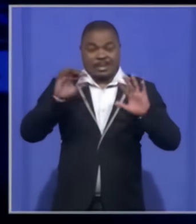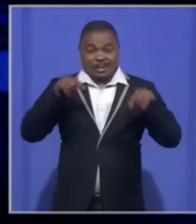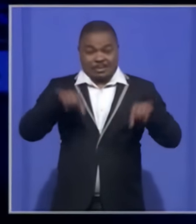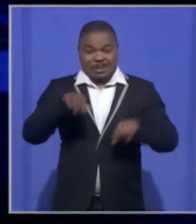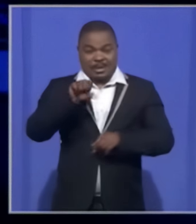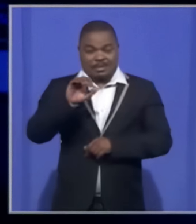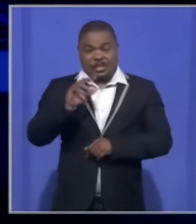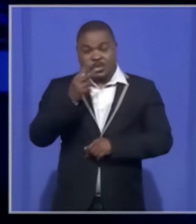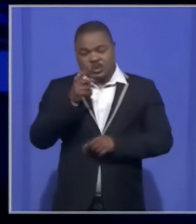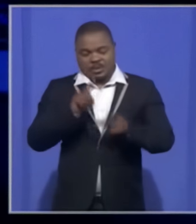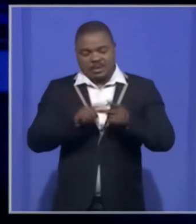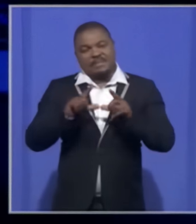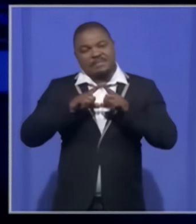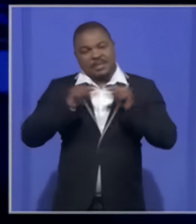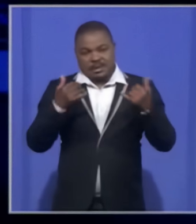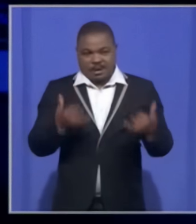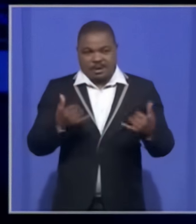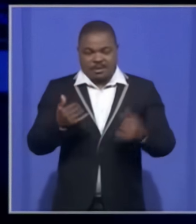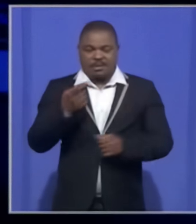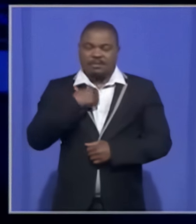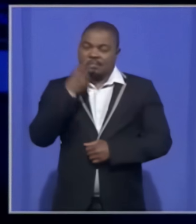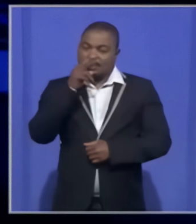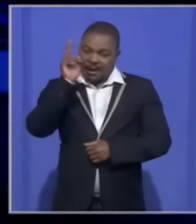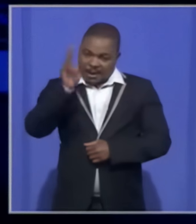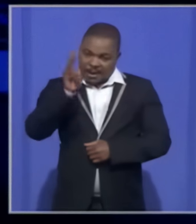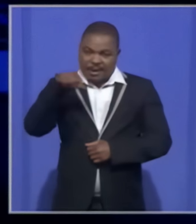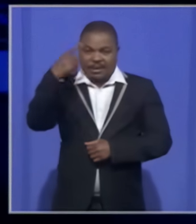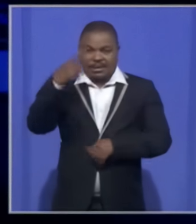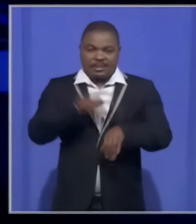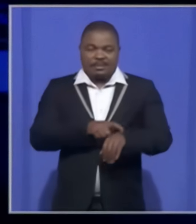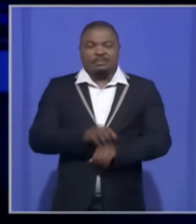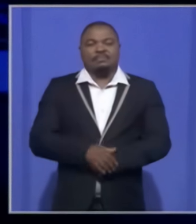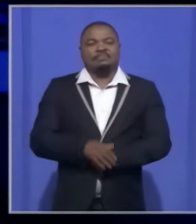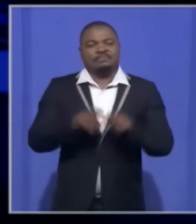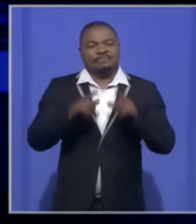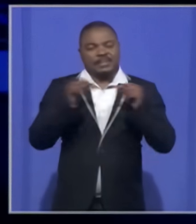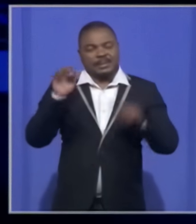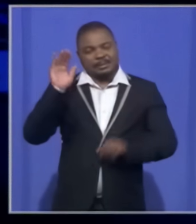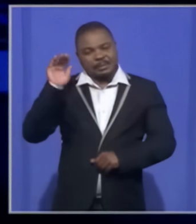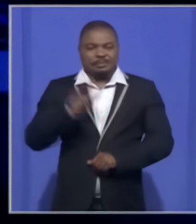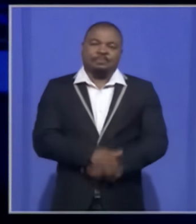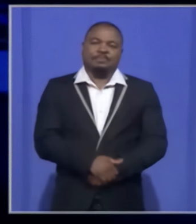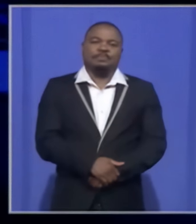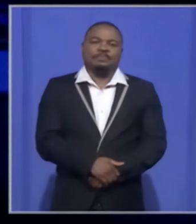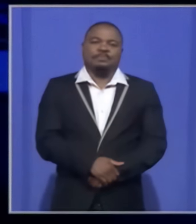SABC 2 ha re di be mahatla khuti mona re tla boela khutla ka tse ding hape nakong e tlang ho tsa hona. Sala hantle.